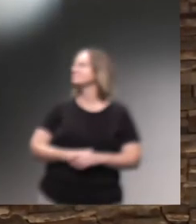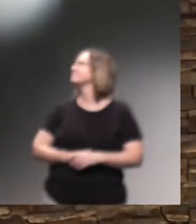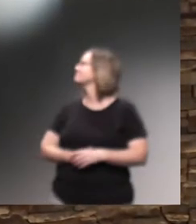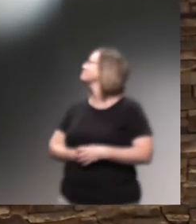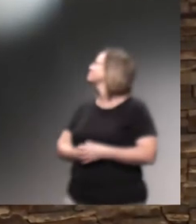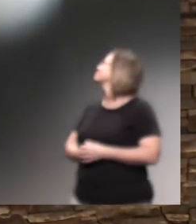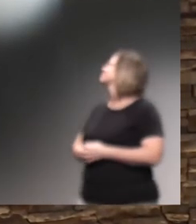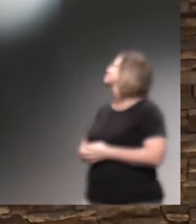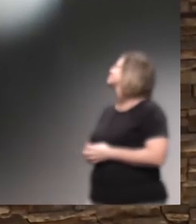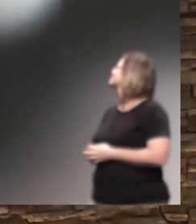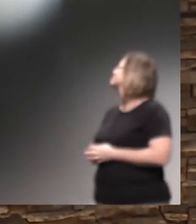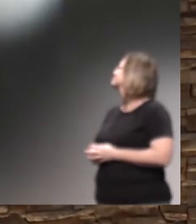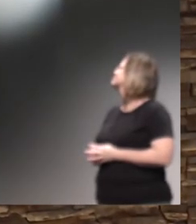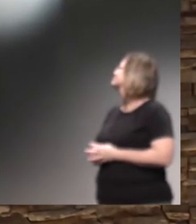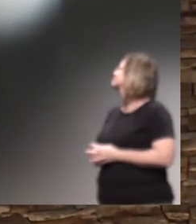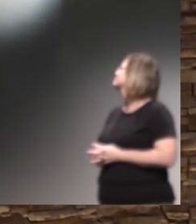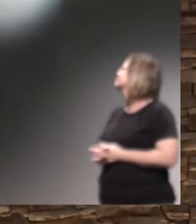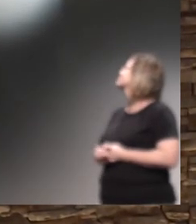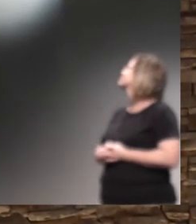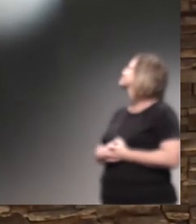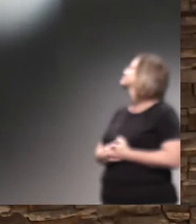But in this moment,